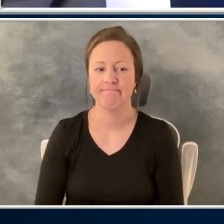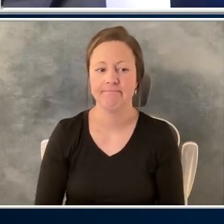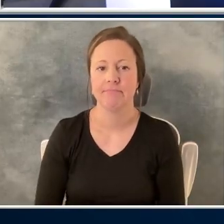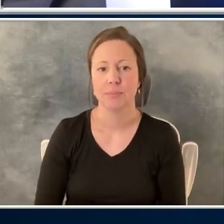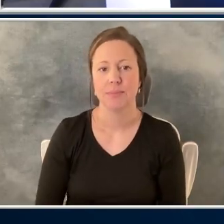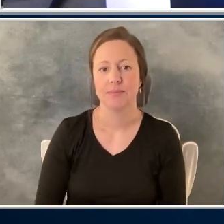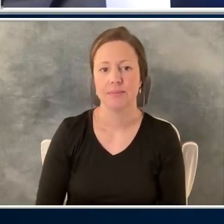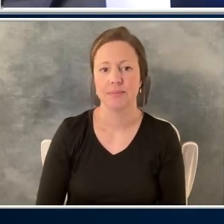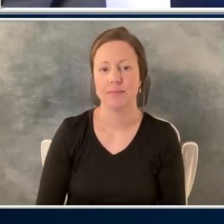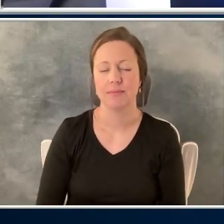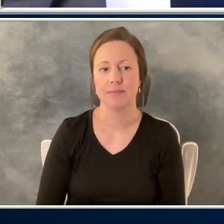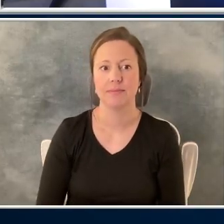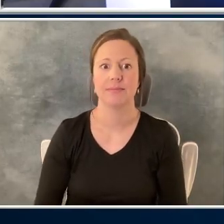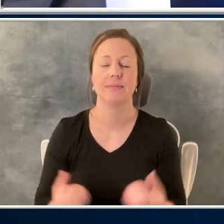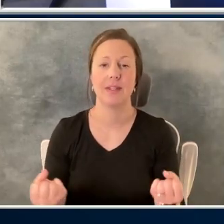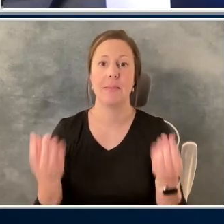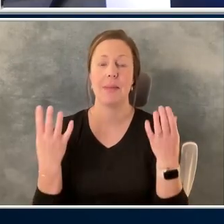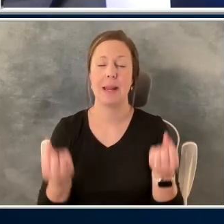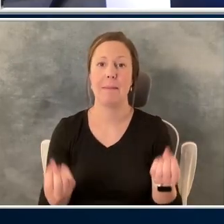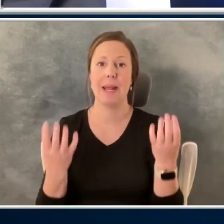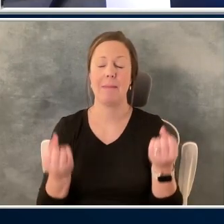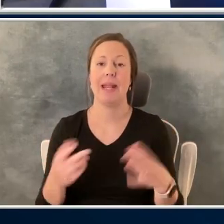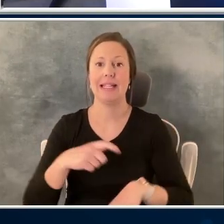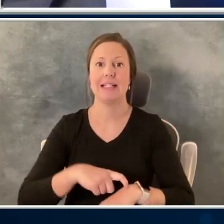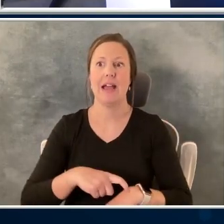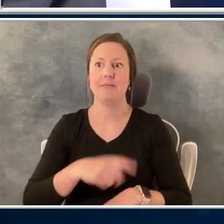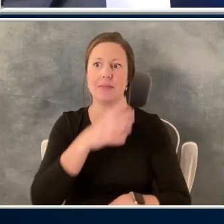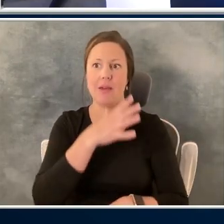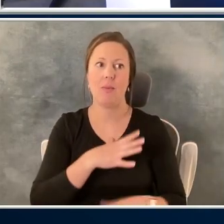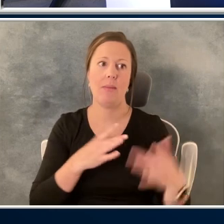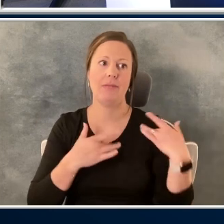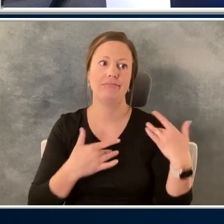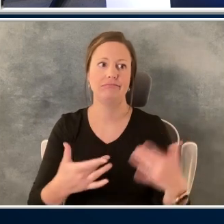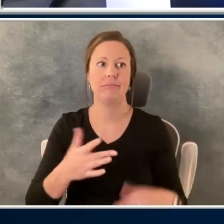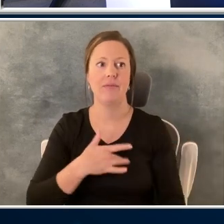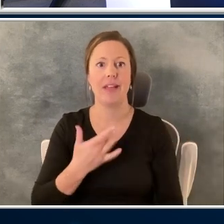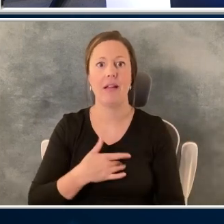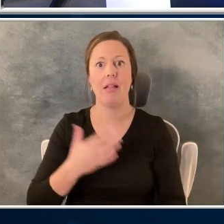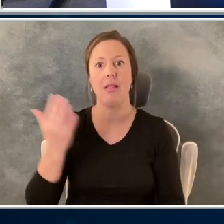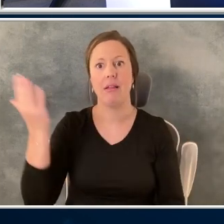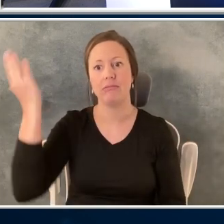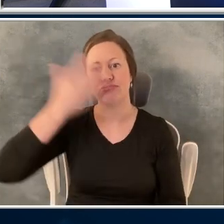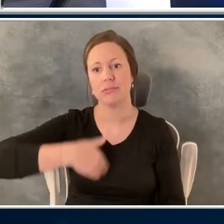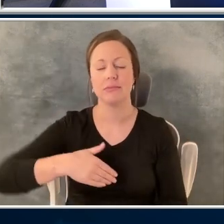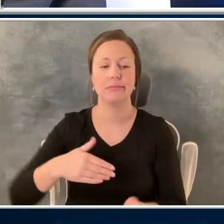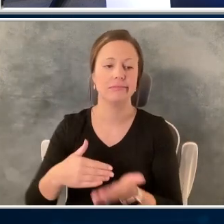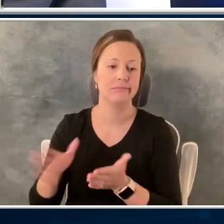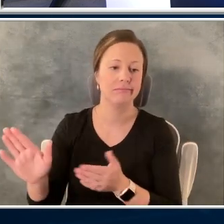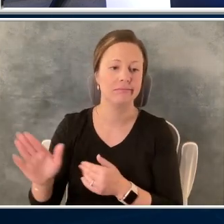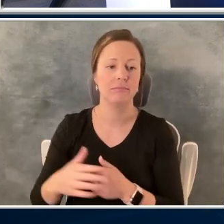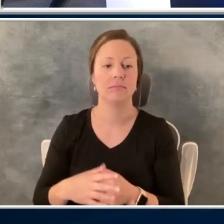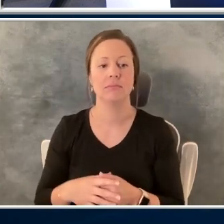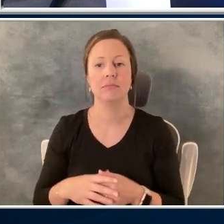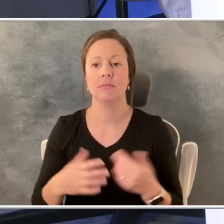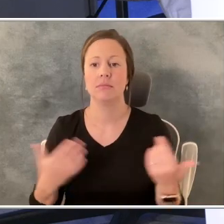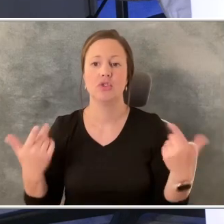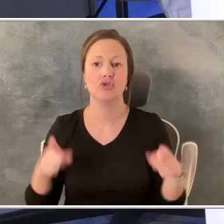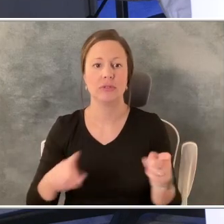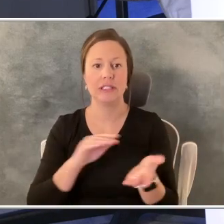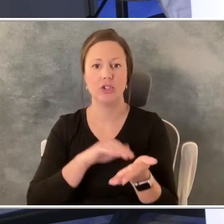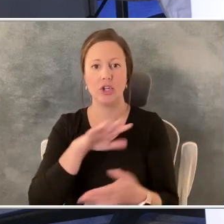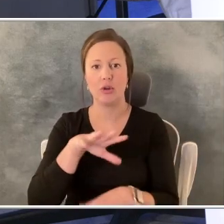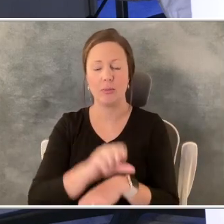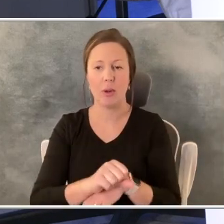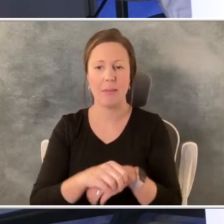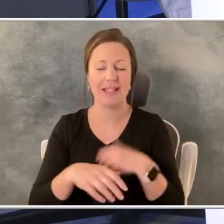heard many, many times, too many times, that women often feel overlooked, not heard when they go in to talk with their doctor. Dr. Linsky,